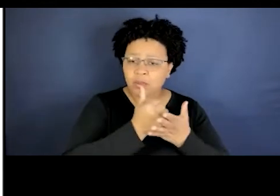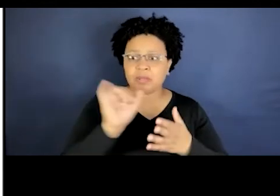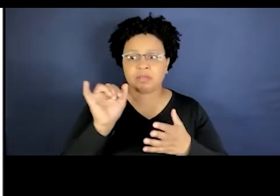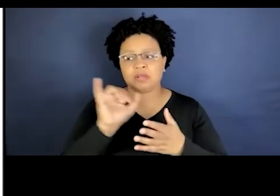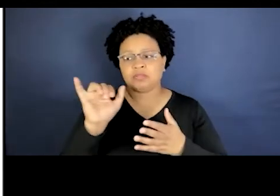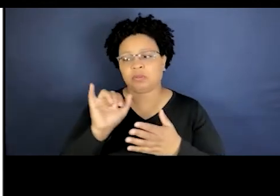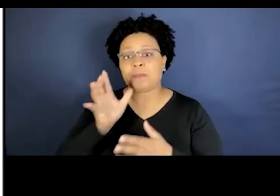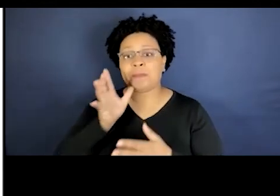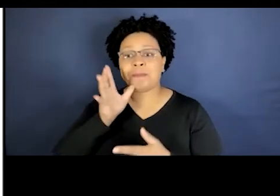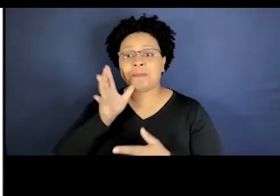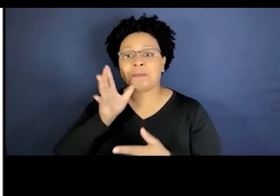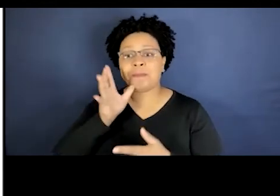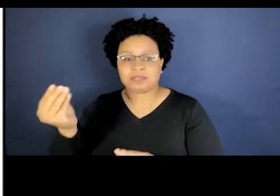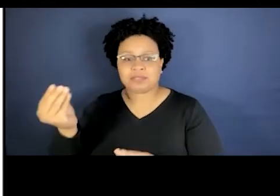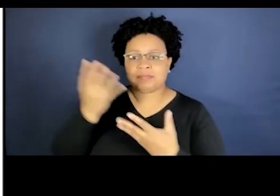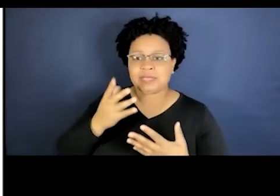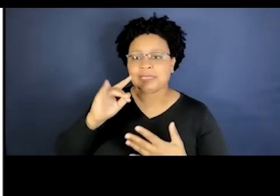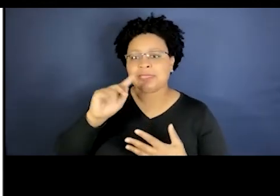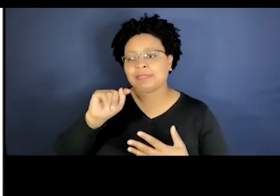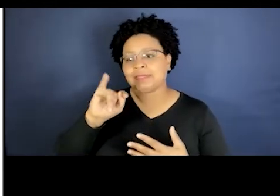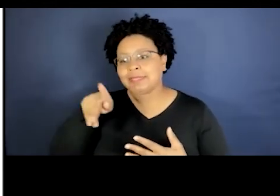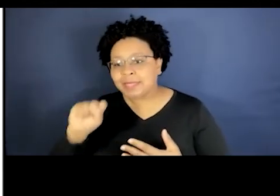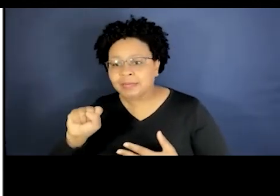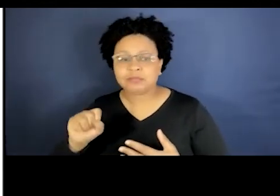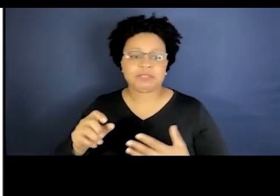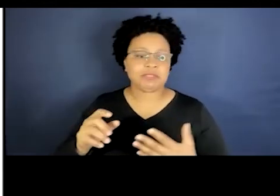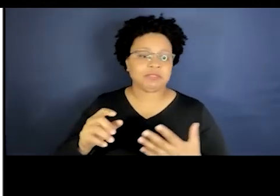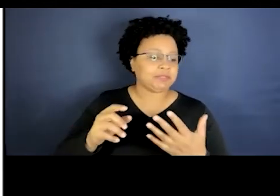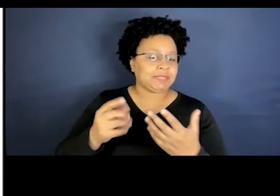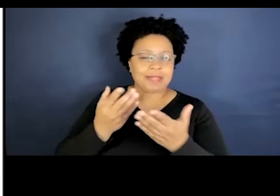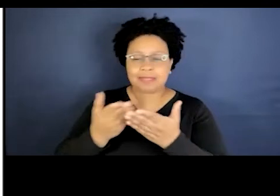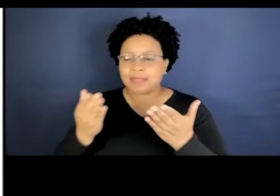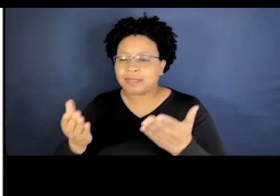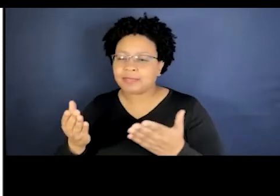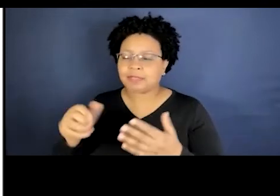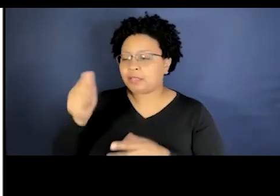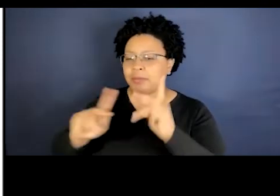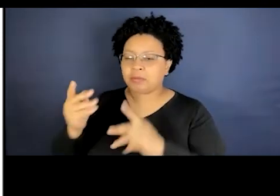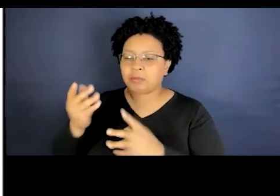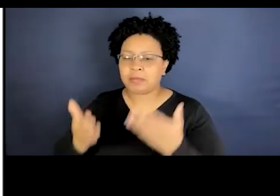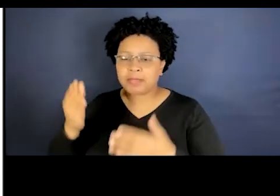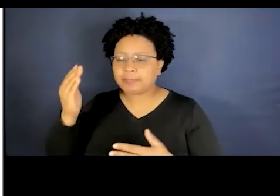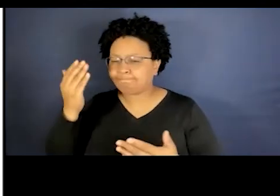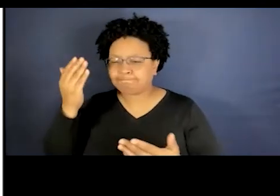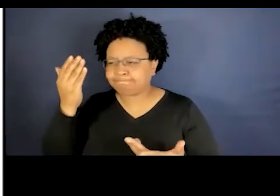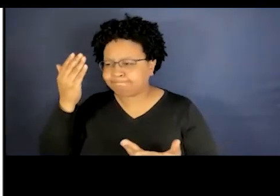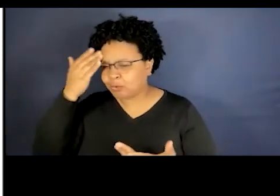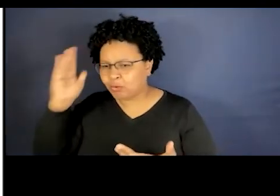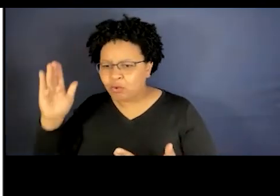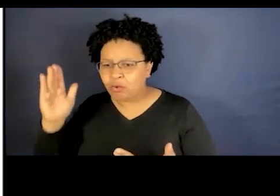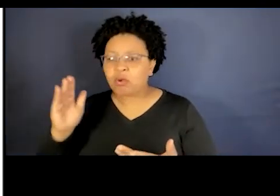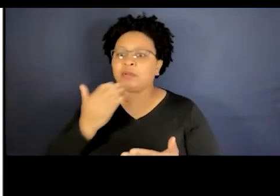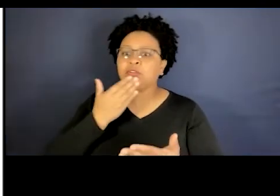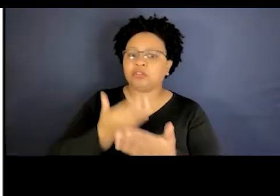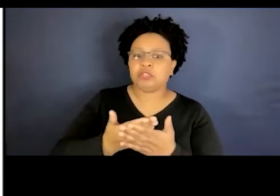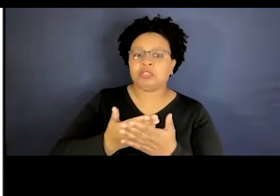tricks and on the ground advice and information. So I learned about